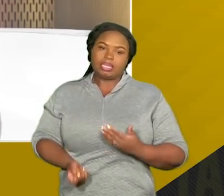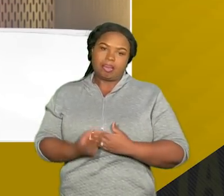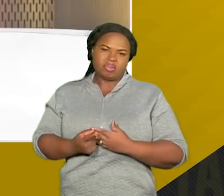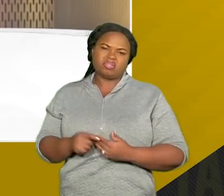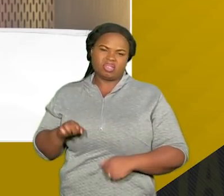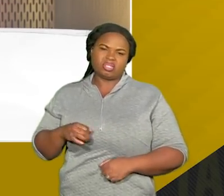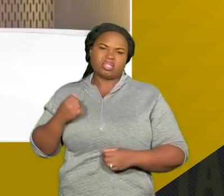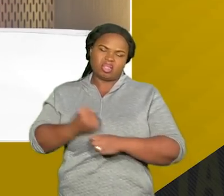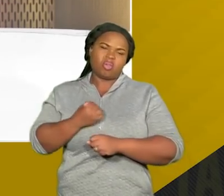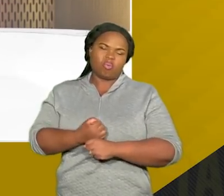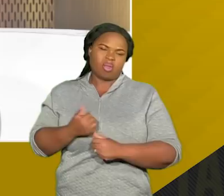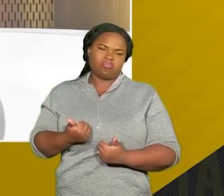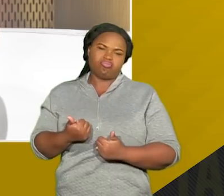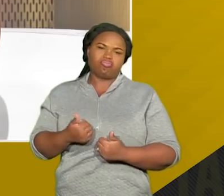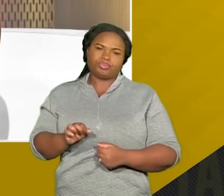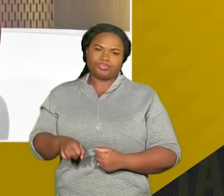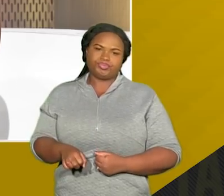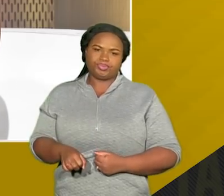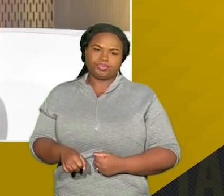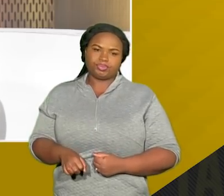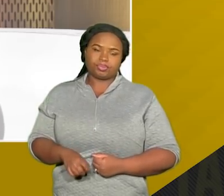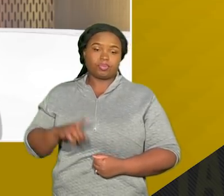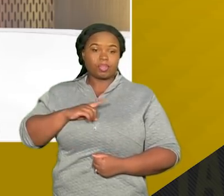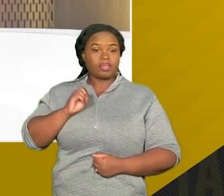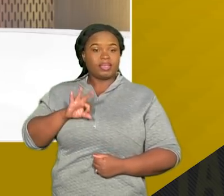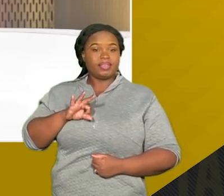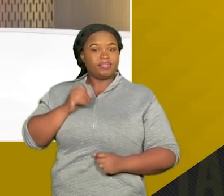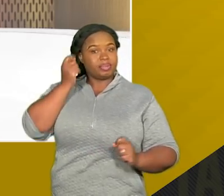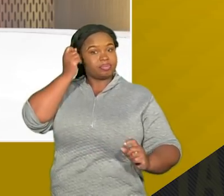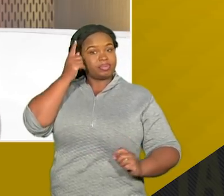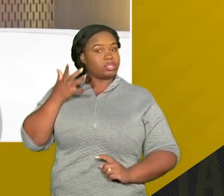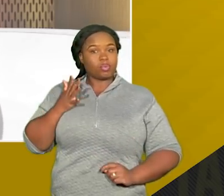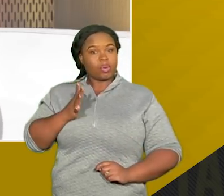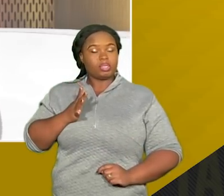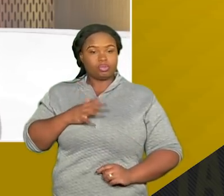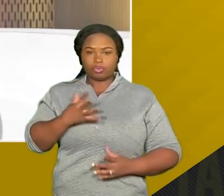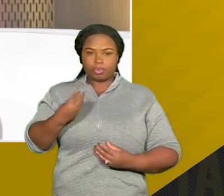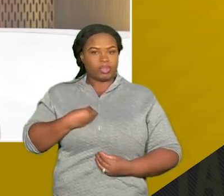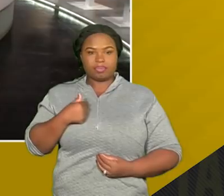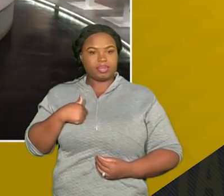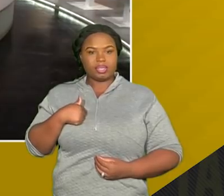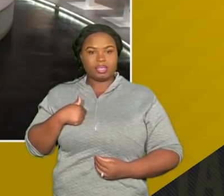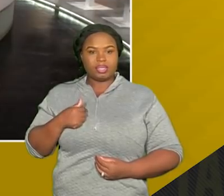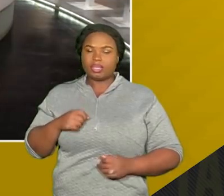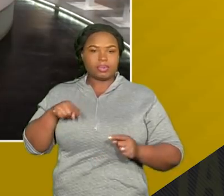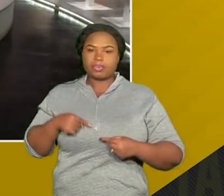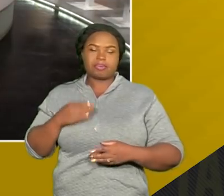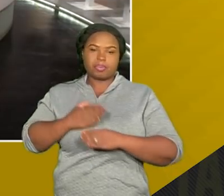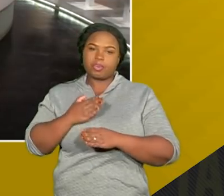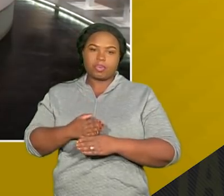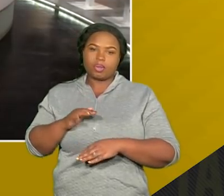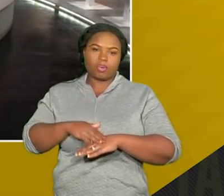work to a certain degree, because if it was love does not want you to be with me, my love potion is not going to work